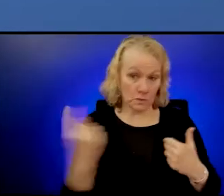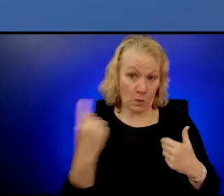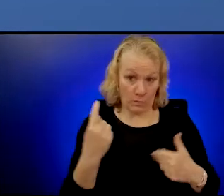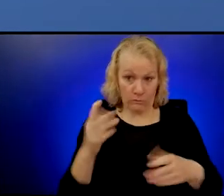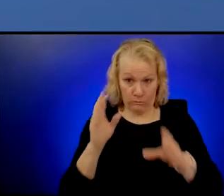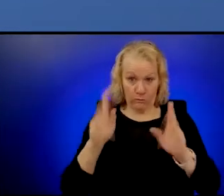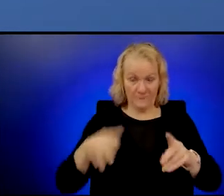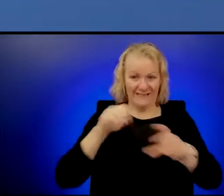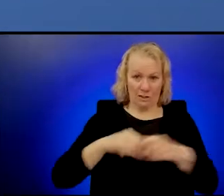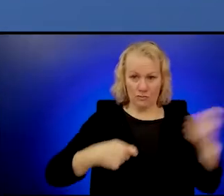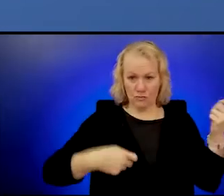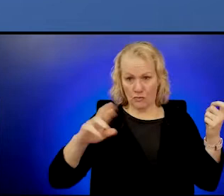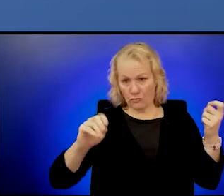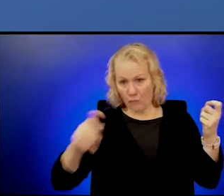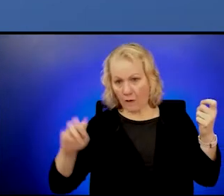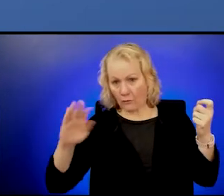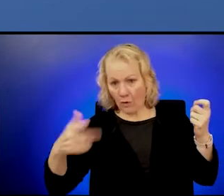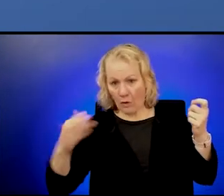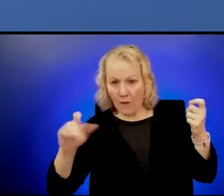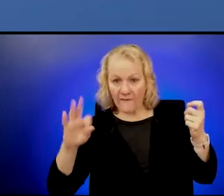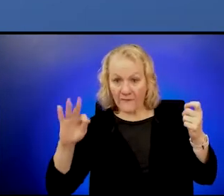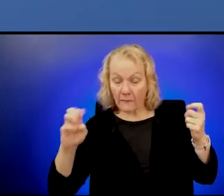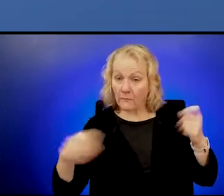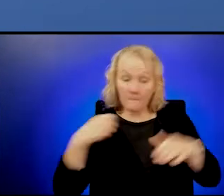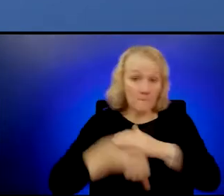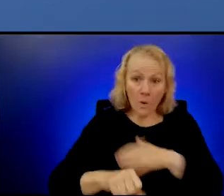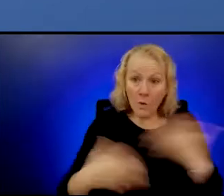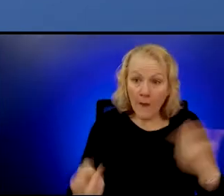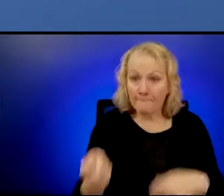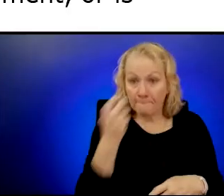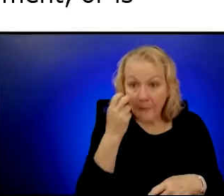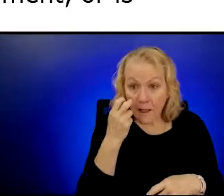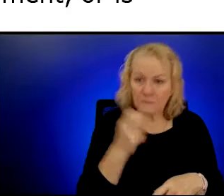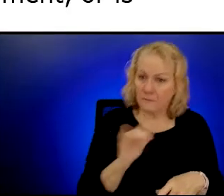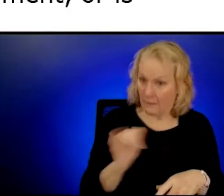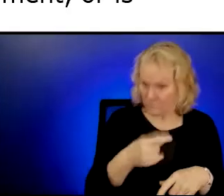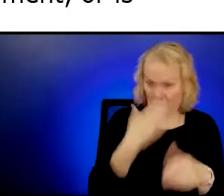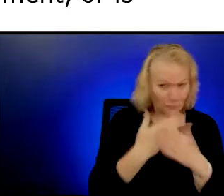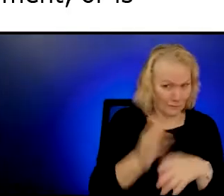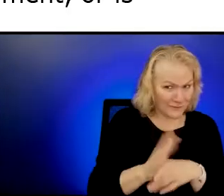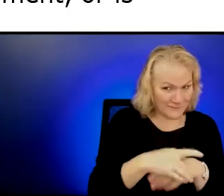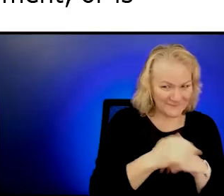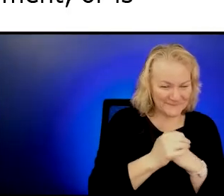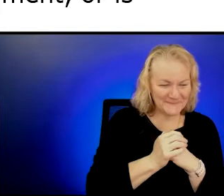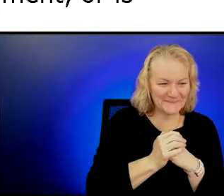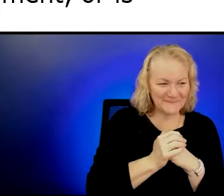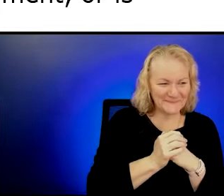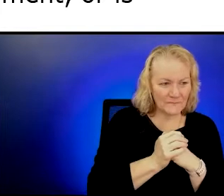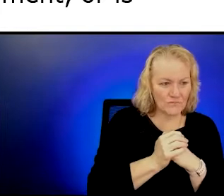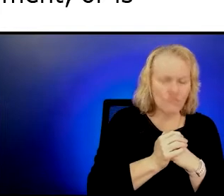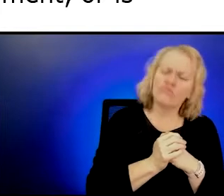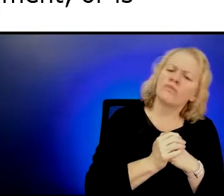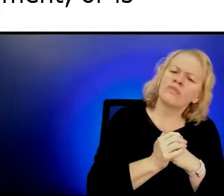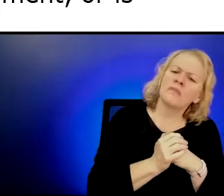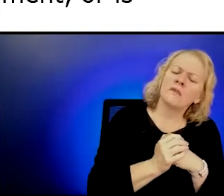of Fame. And he was born blind, also a good movie. So what